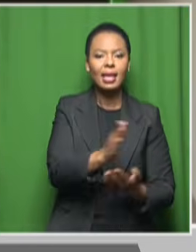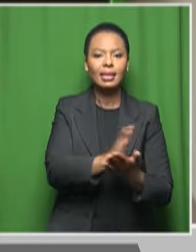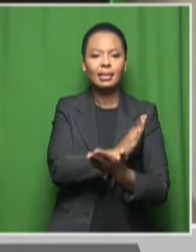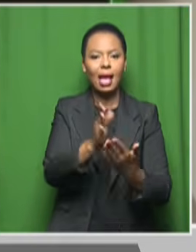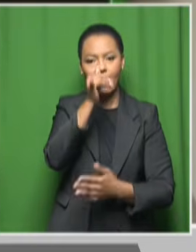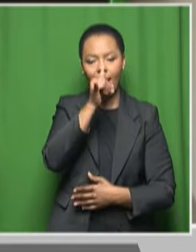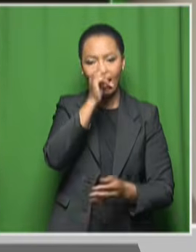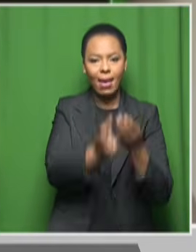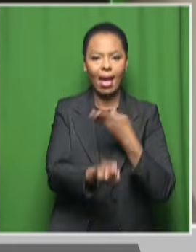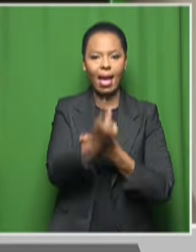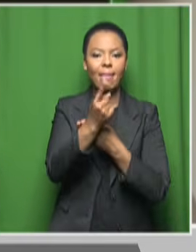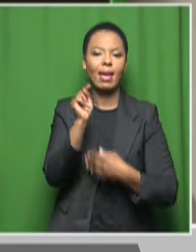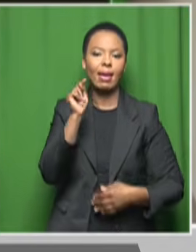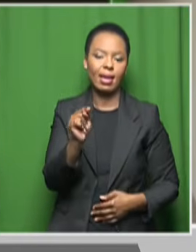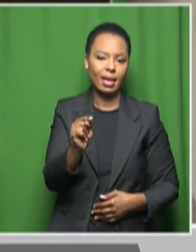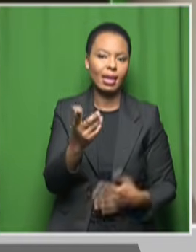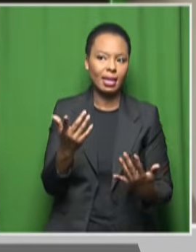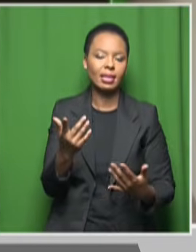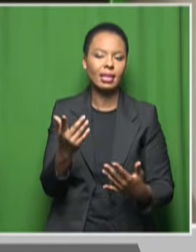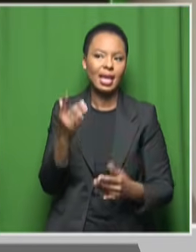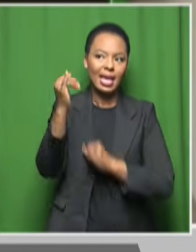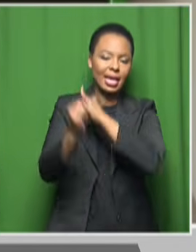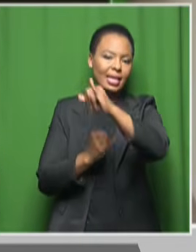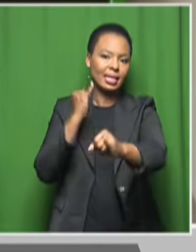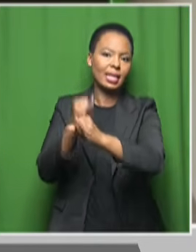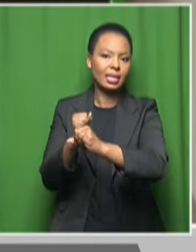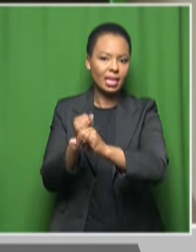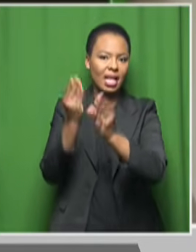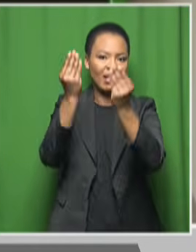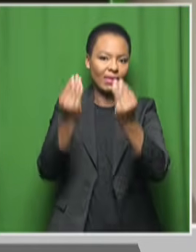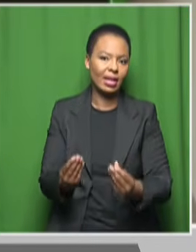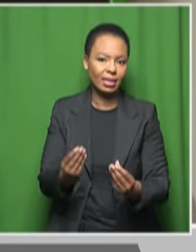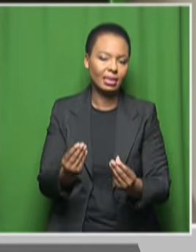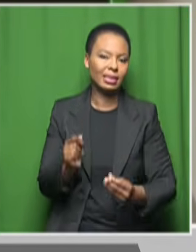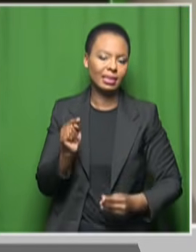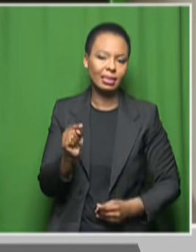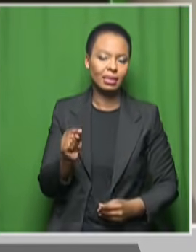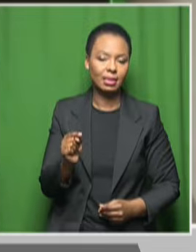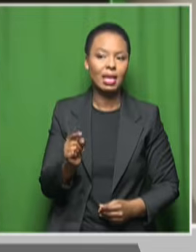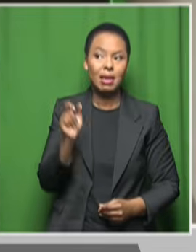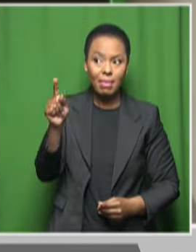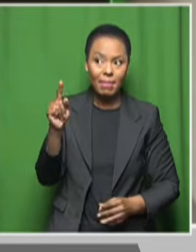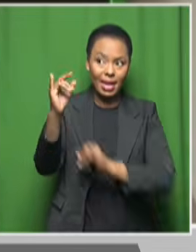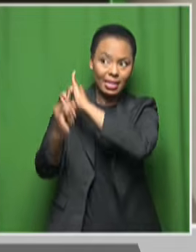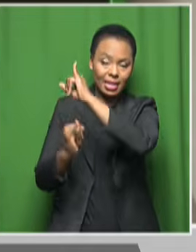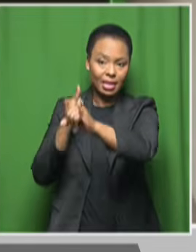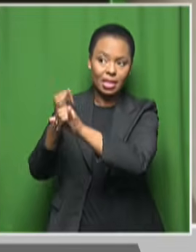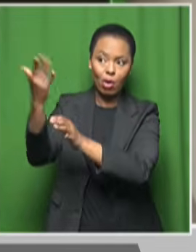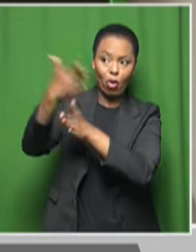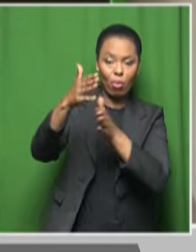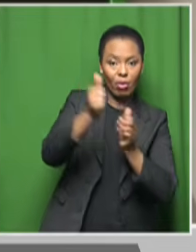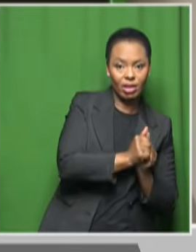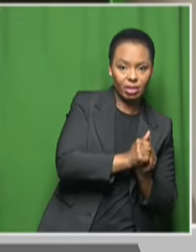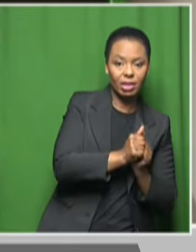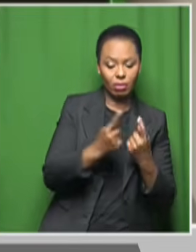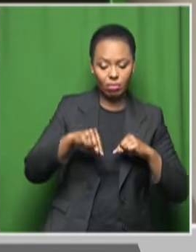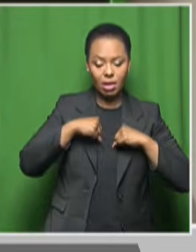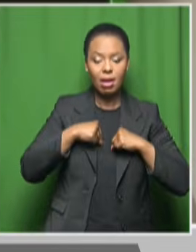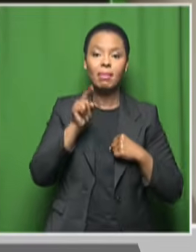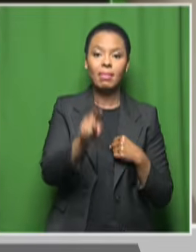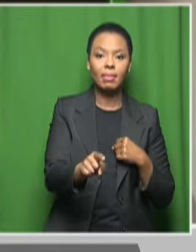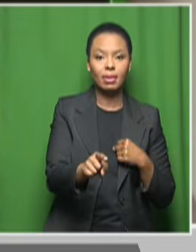international financial crime, and these are issues that requires international cooperation. But we also live